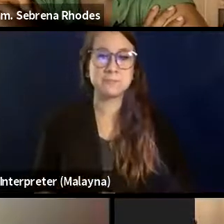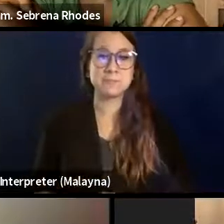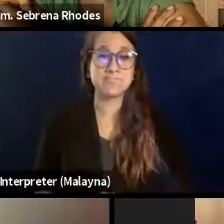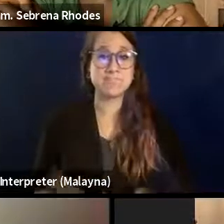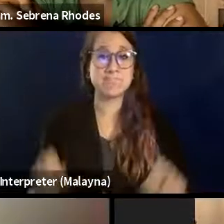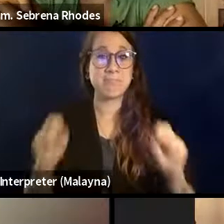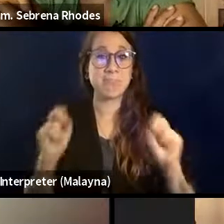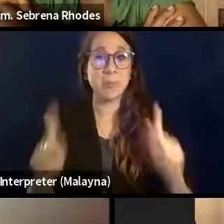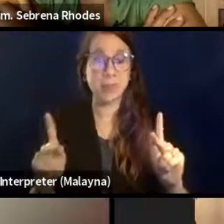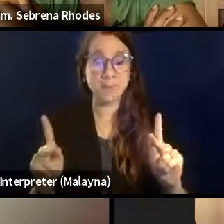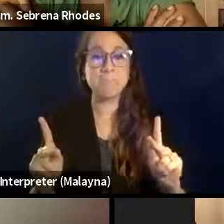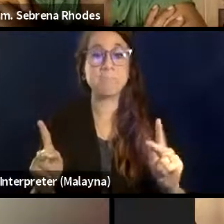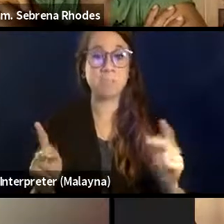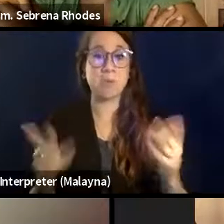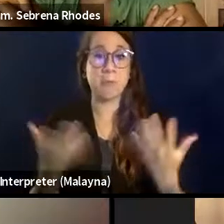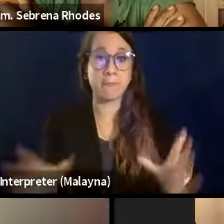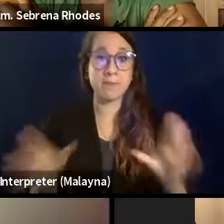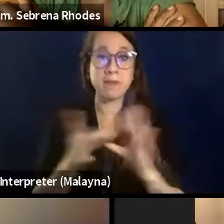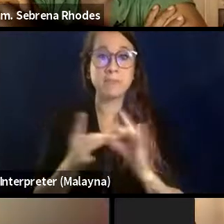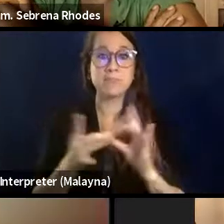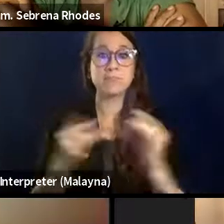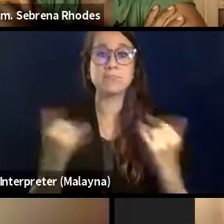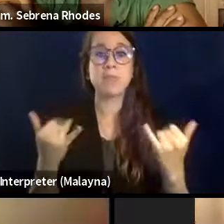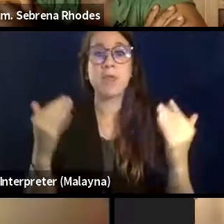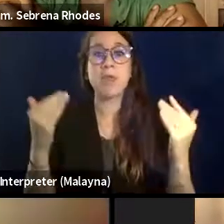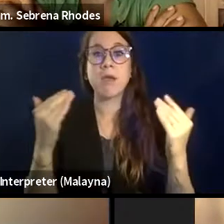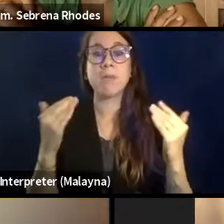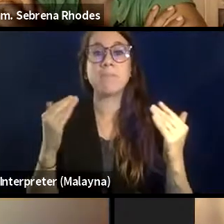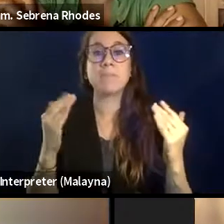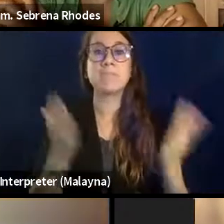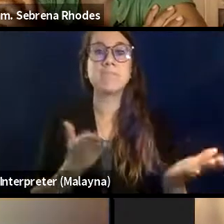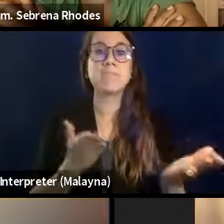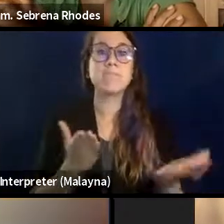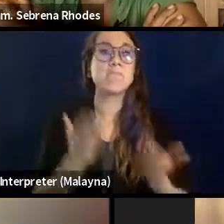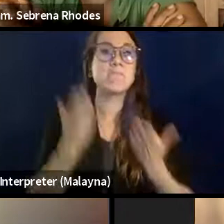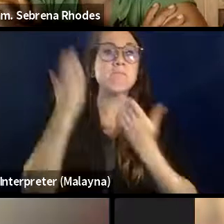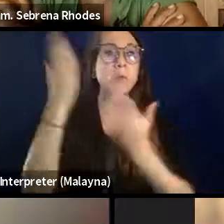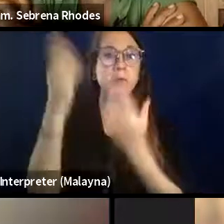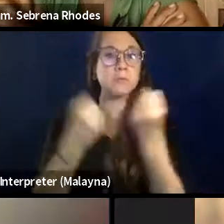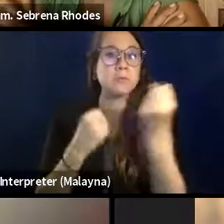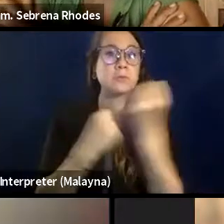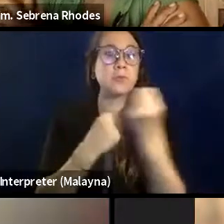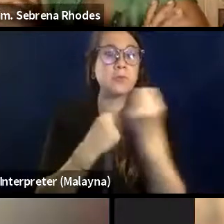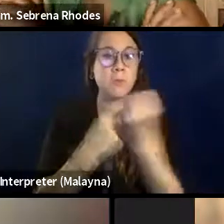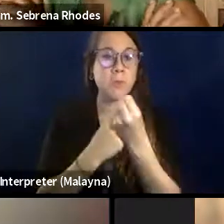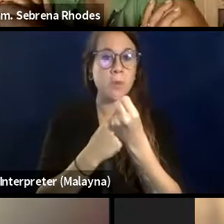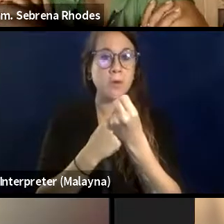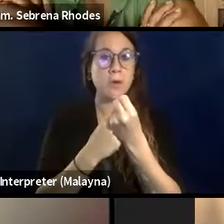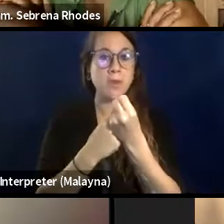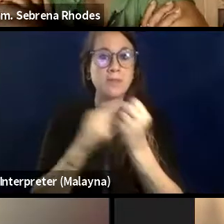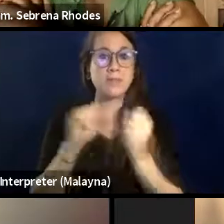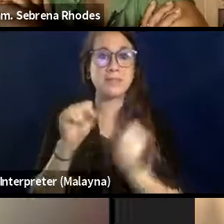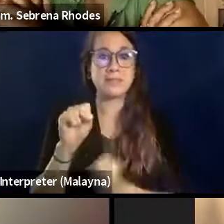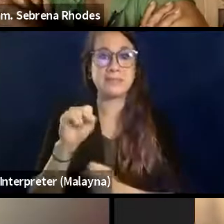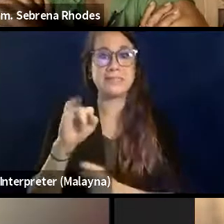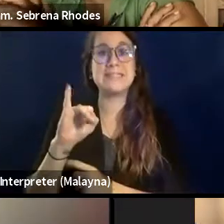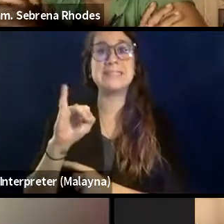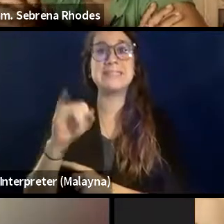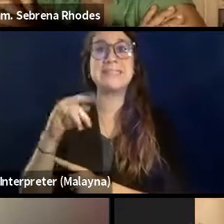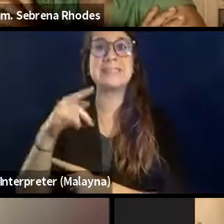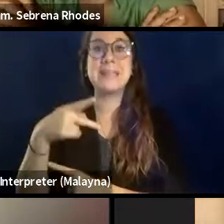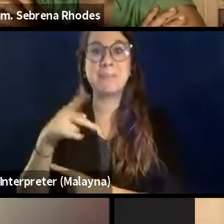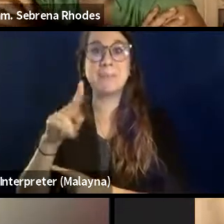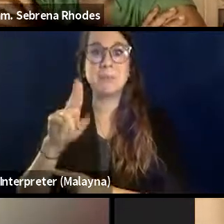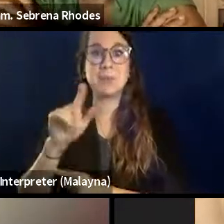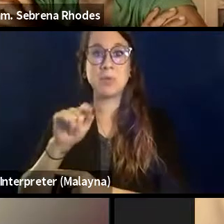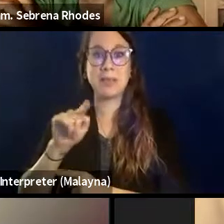Okay. So with that said, I move to support the stipulated support